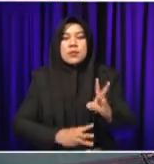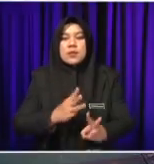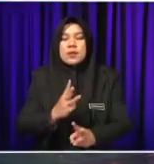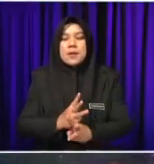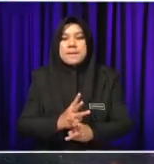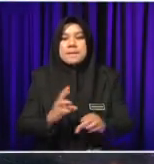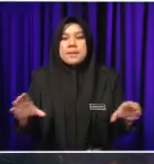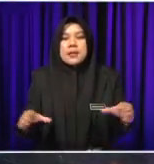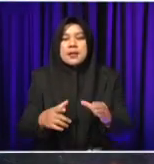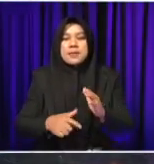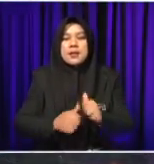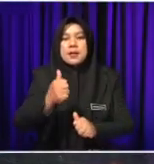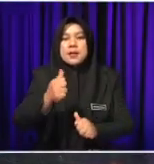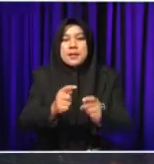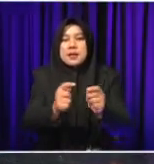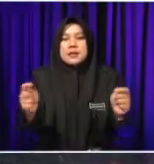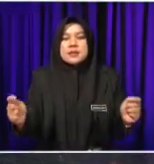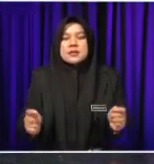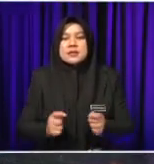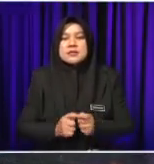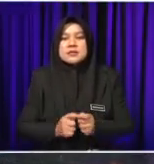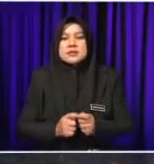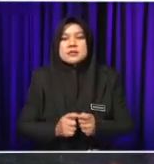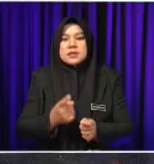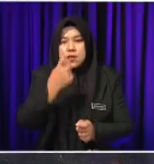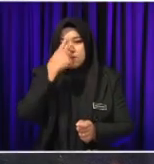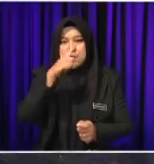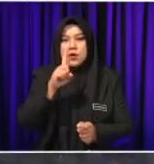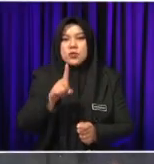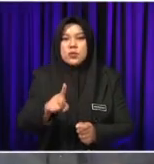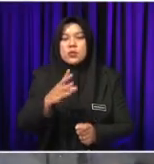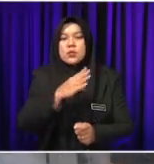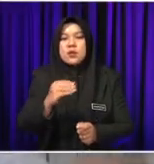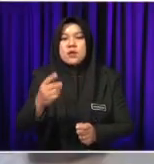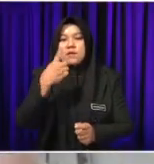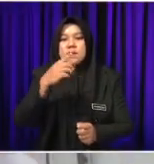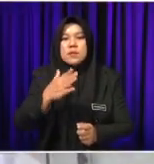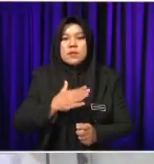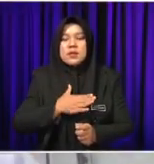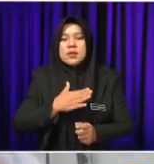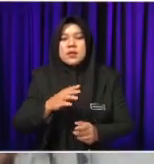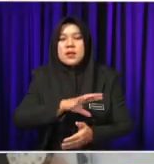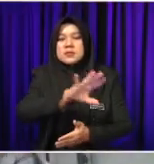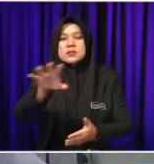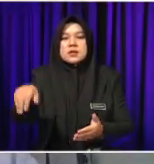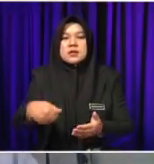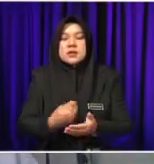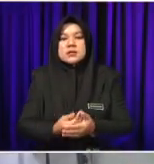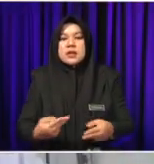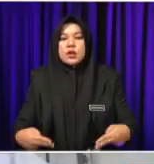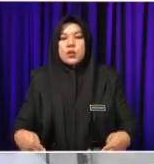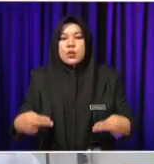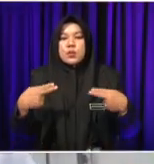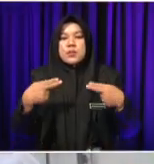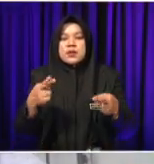world, make it a better place for you and for me and the